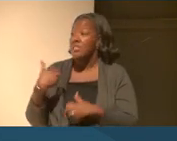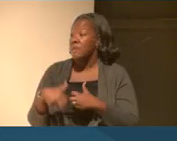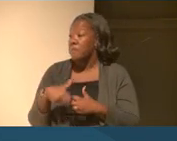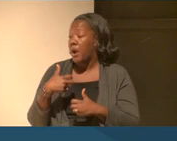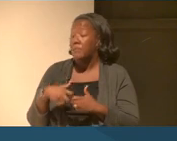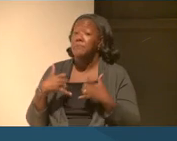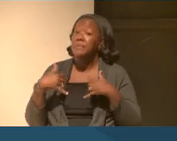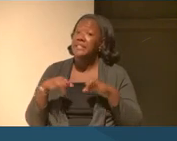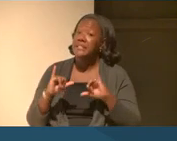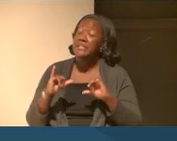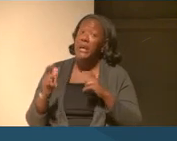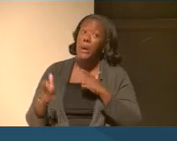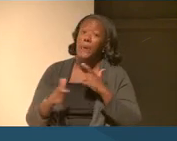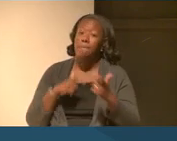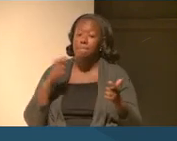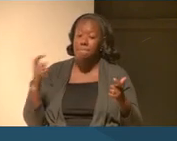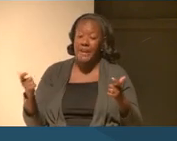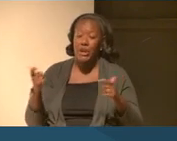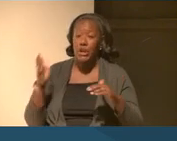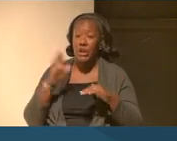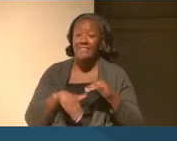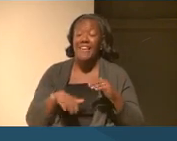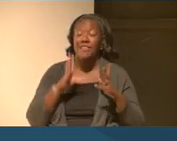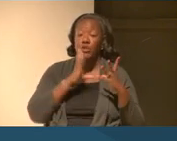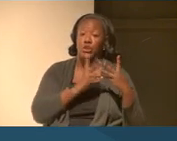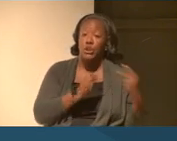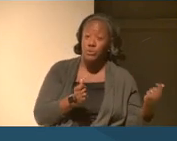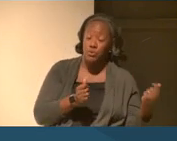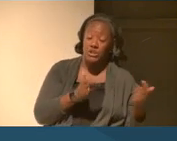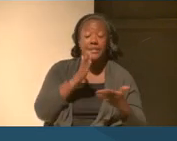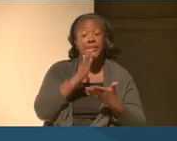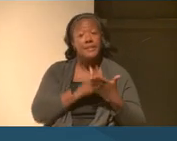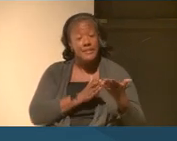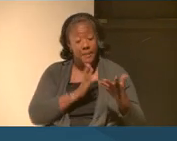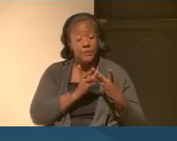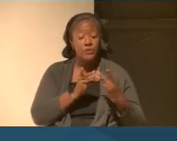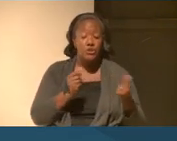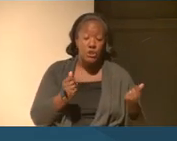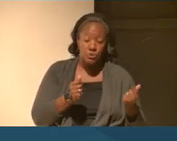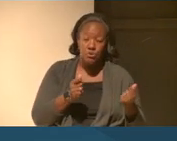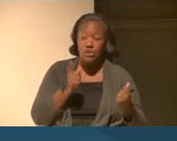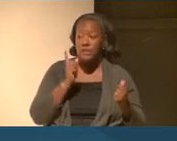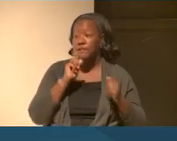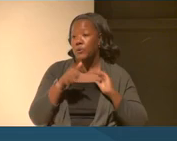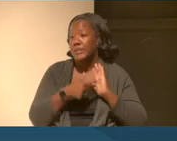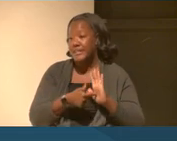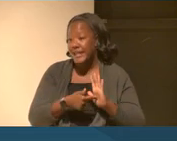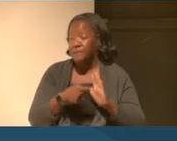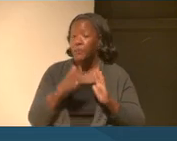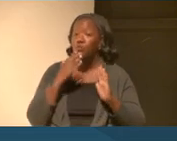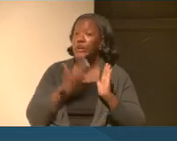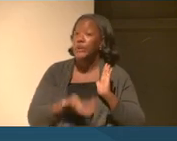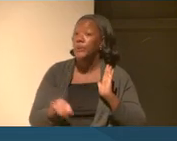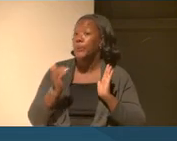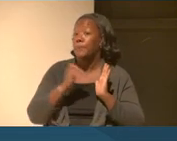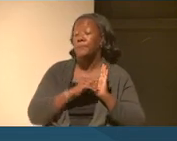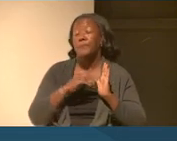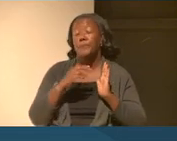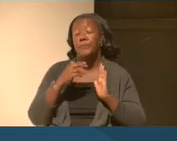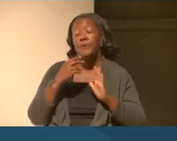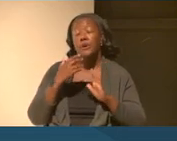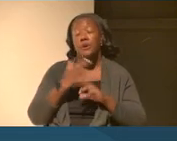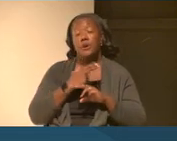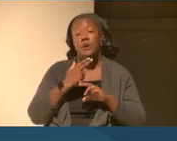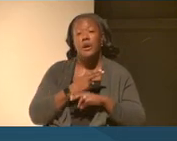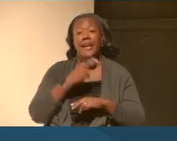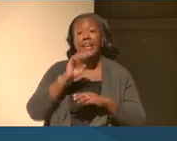much bigger in scale than the solutions. Although some of these solutions, for example, the deployment of renewable energy is increasing incredibly